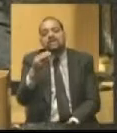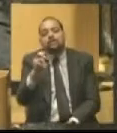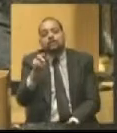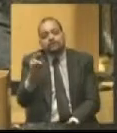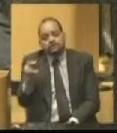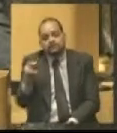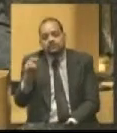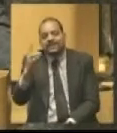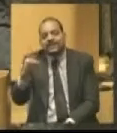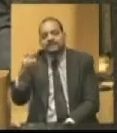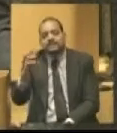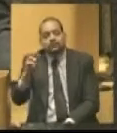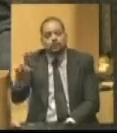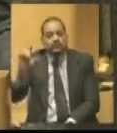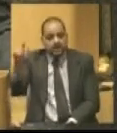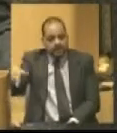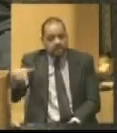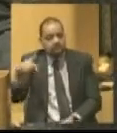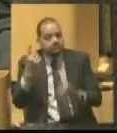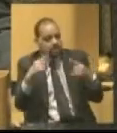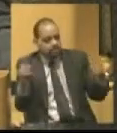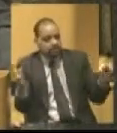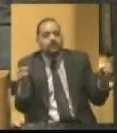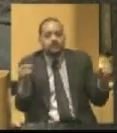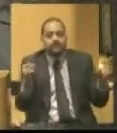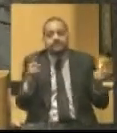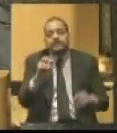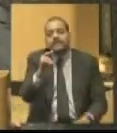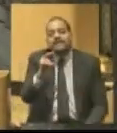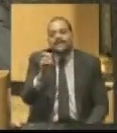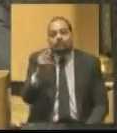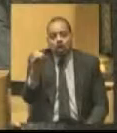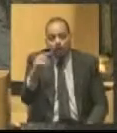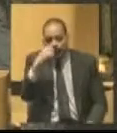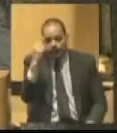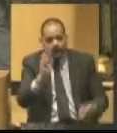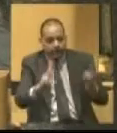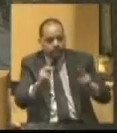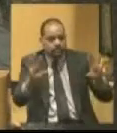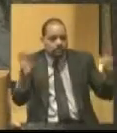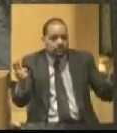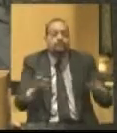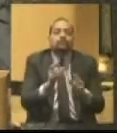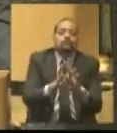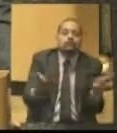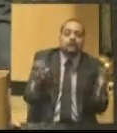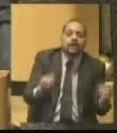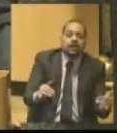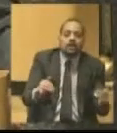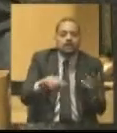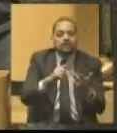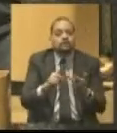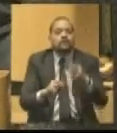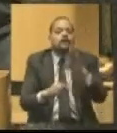free. The President declares the Negroes free." And to General Benjamin Butler, explaining to his officers in Louisiana that, quote, "By